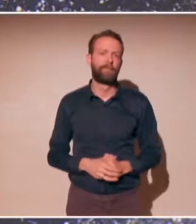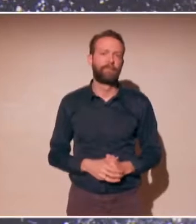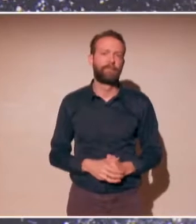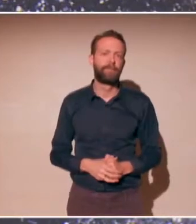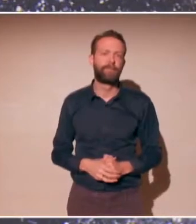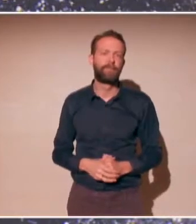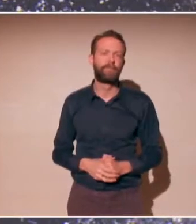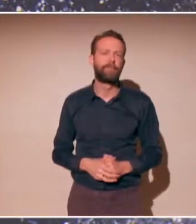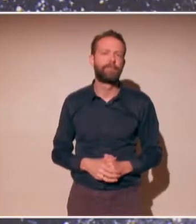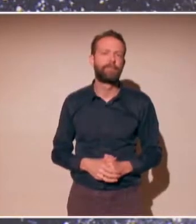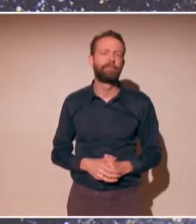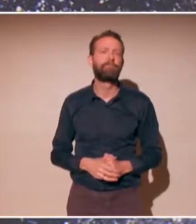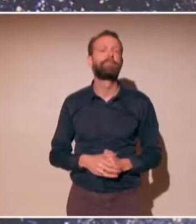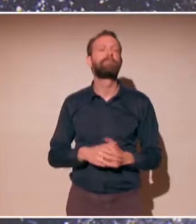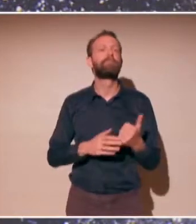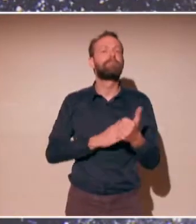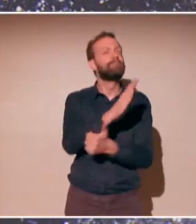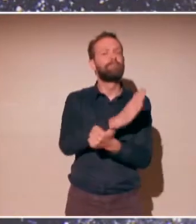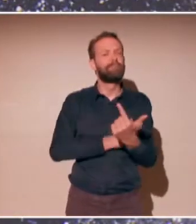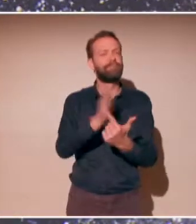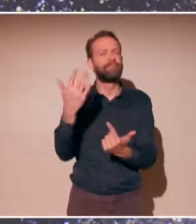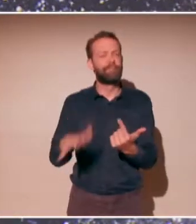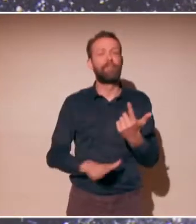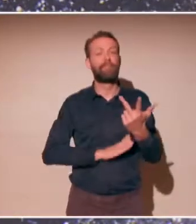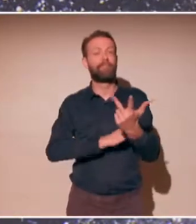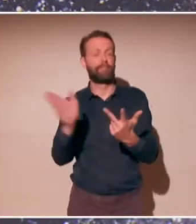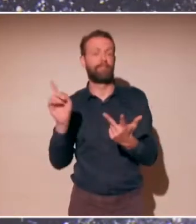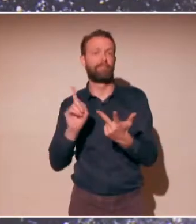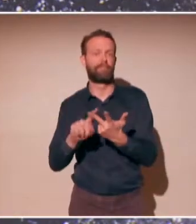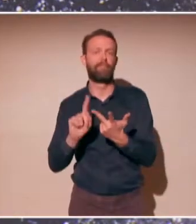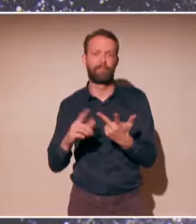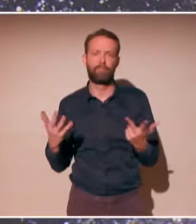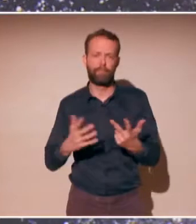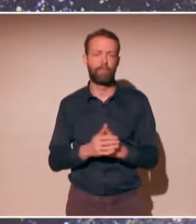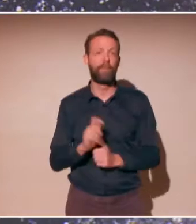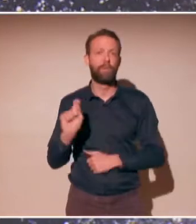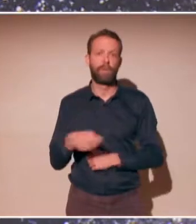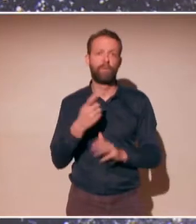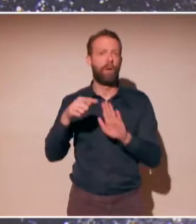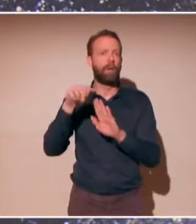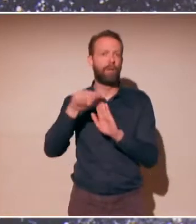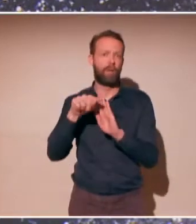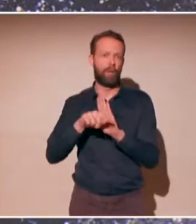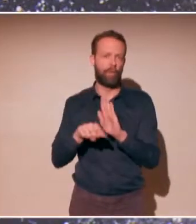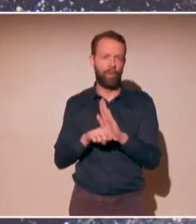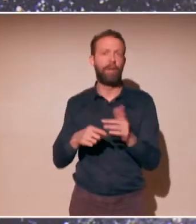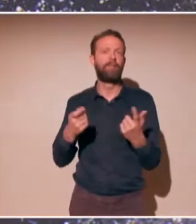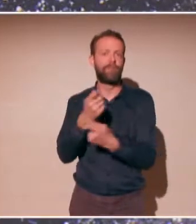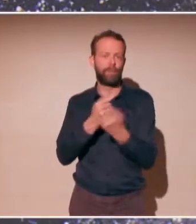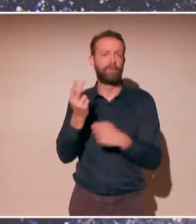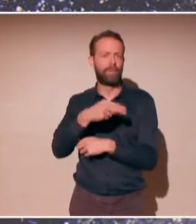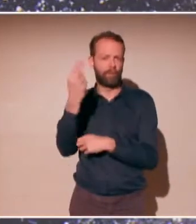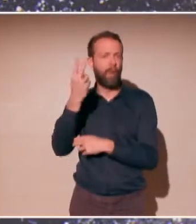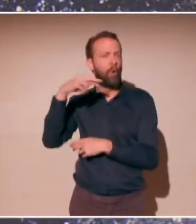polemics against AI. And now the third main part of our action is the